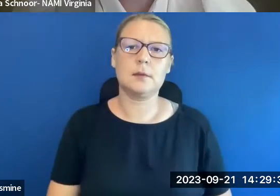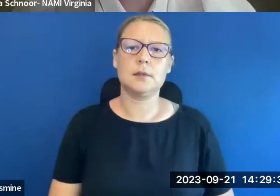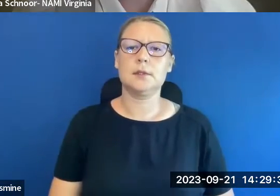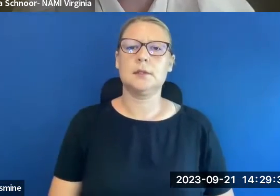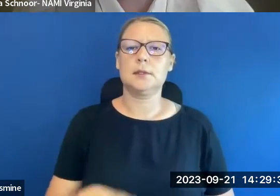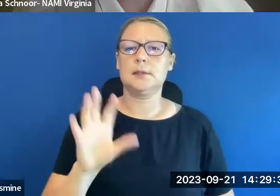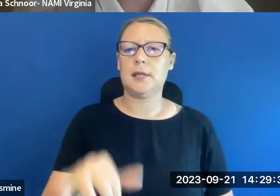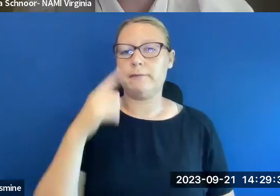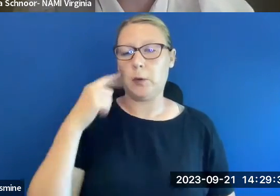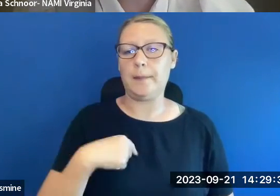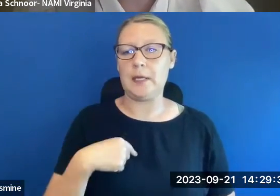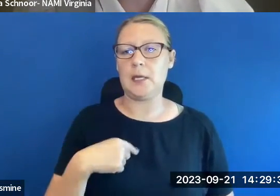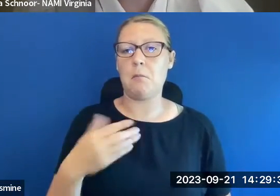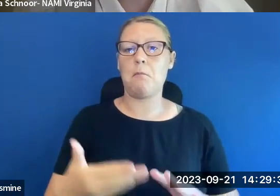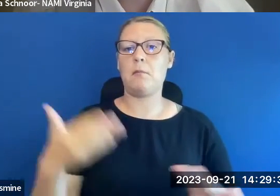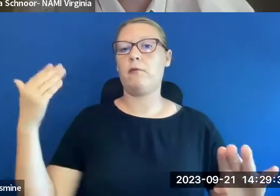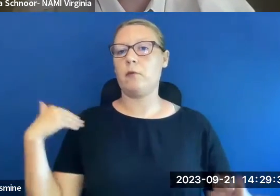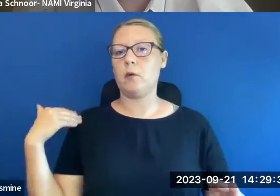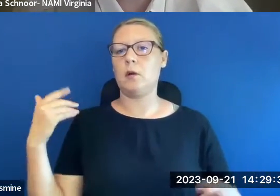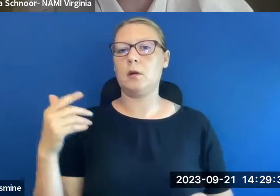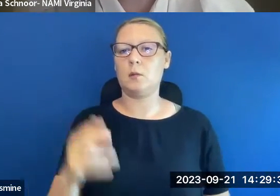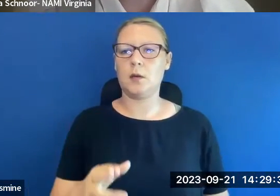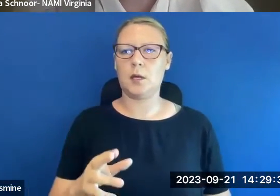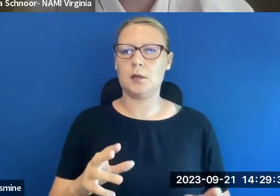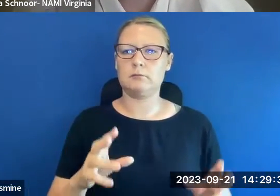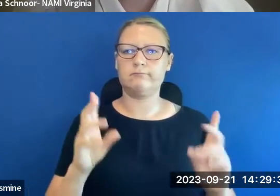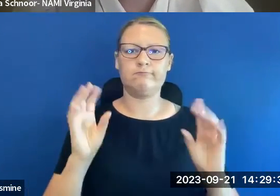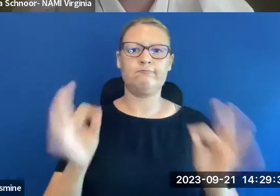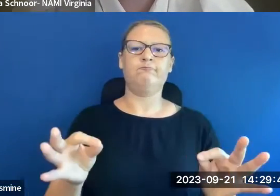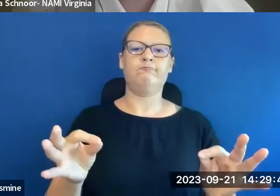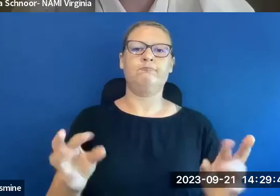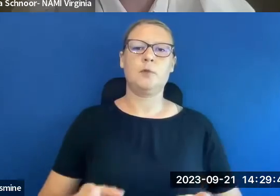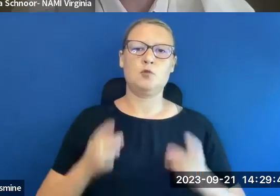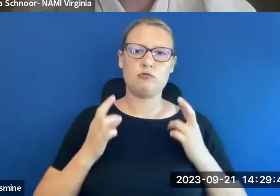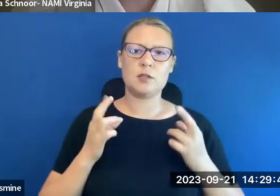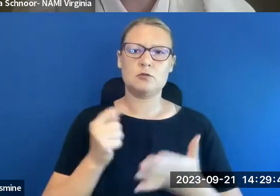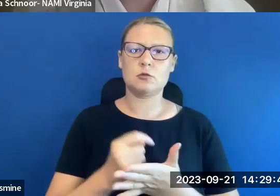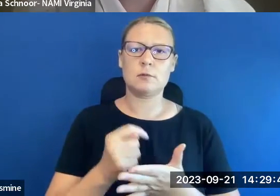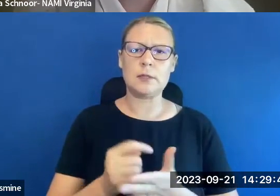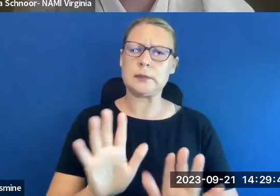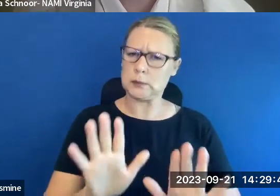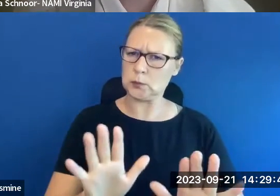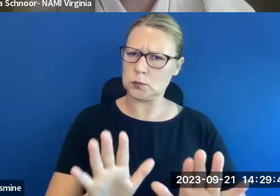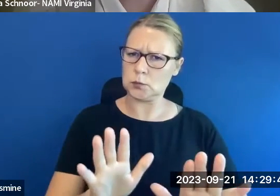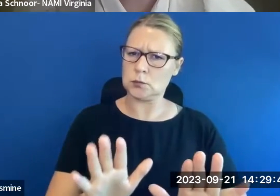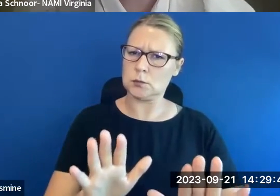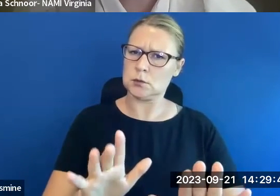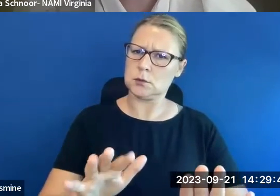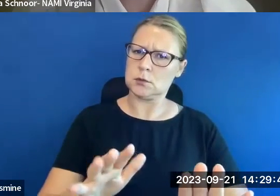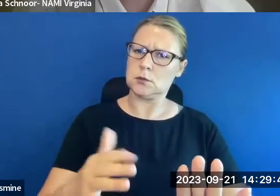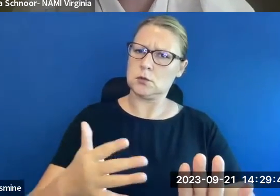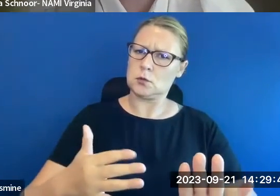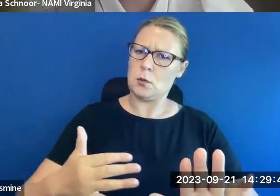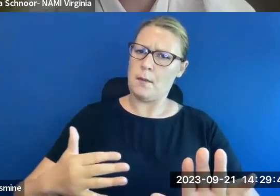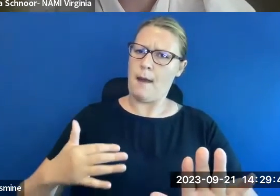to me, before we go to residential treatment, we have to let's roll it back a bit and make sure that we've explored